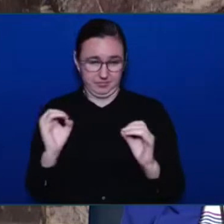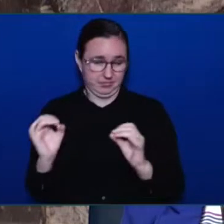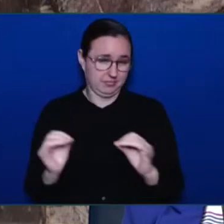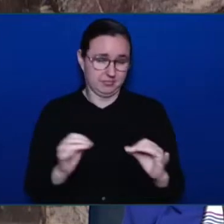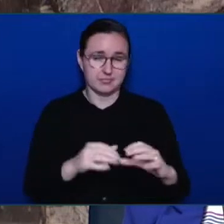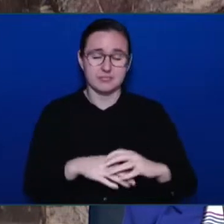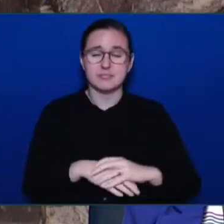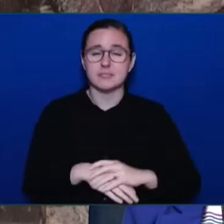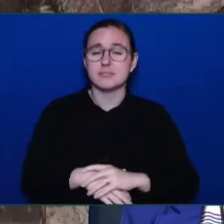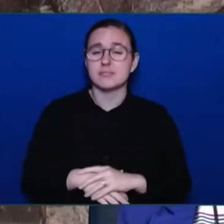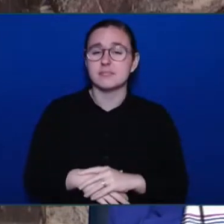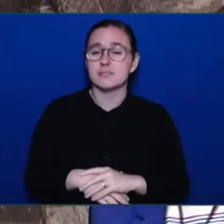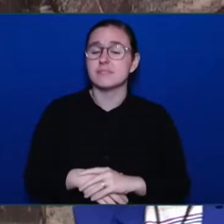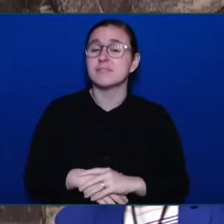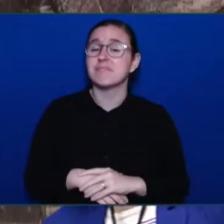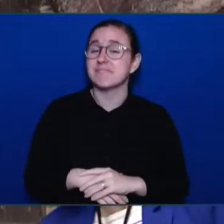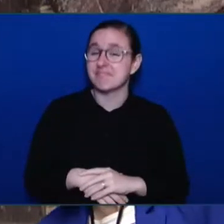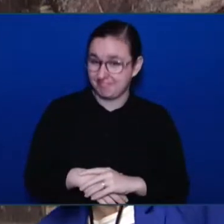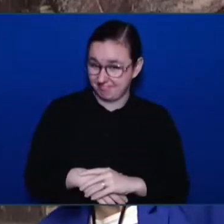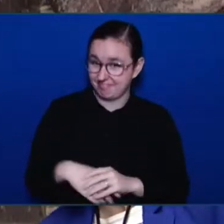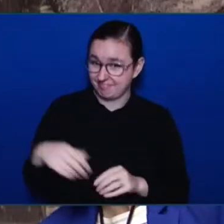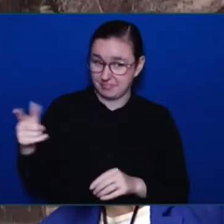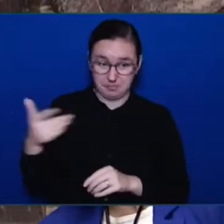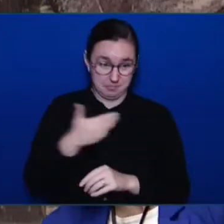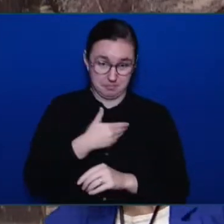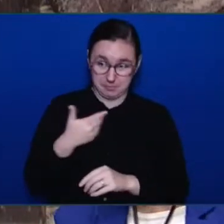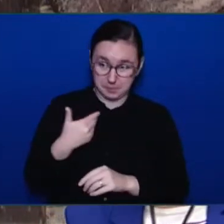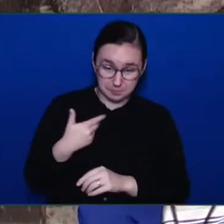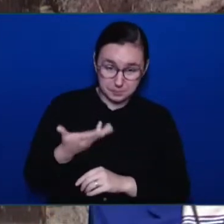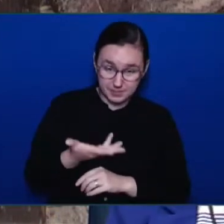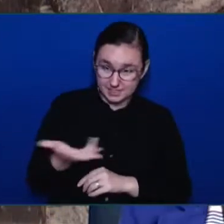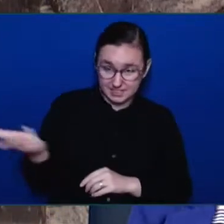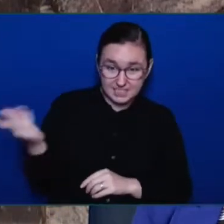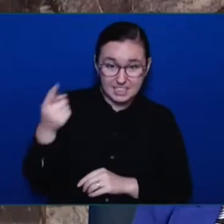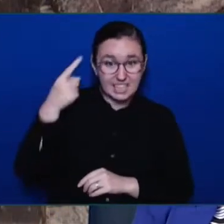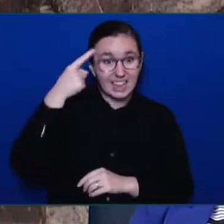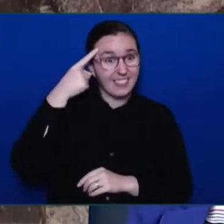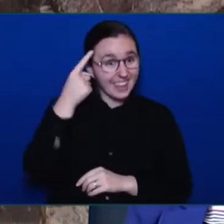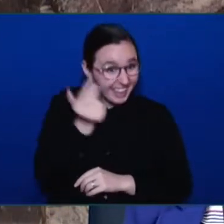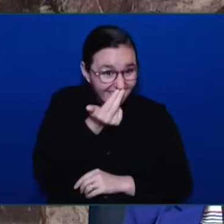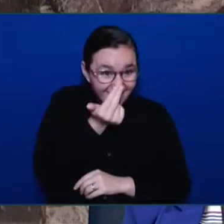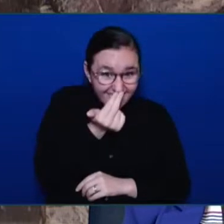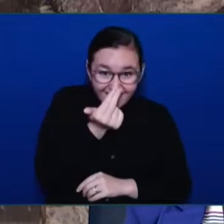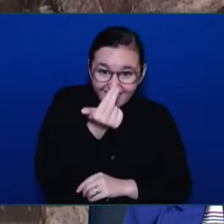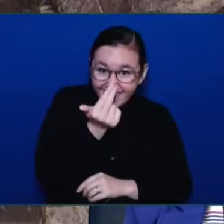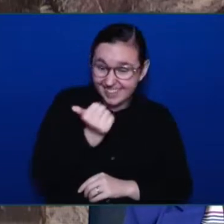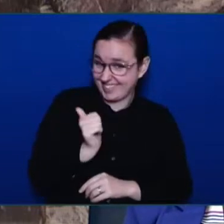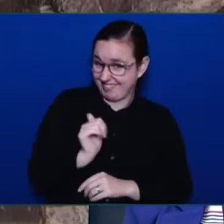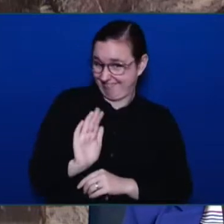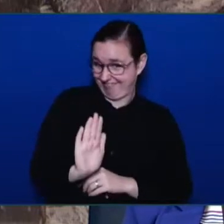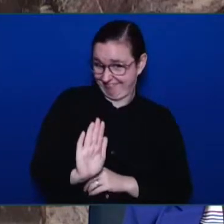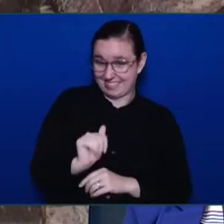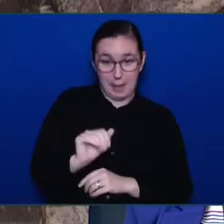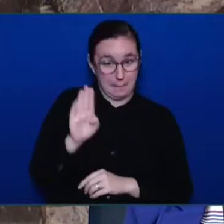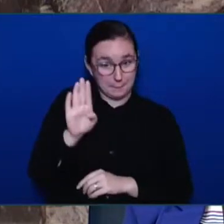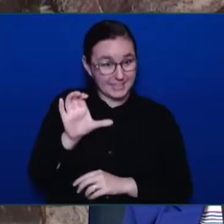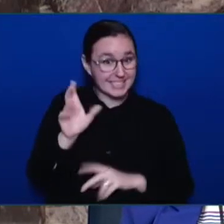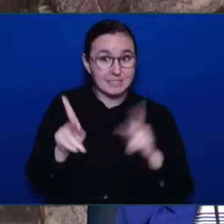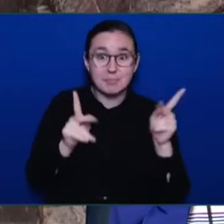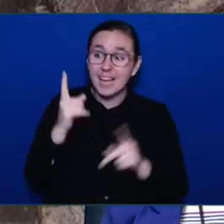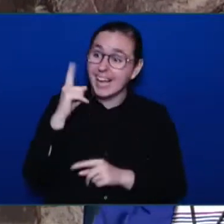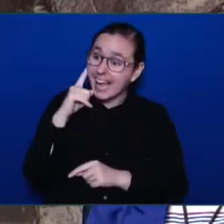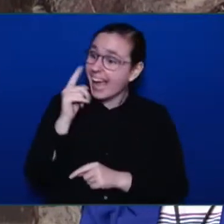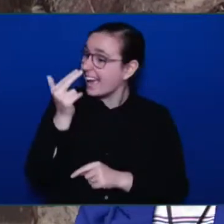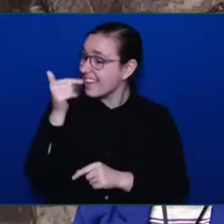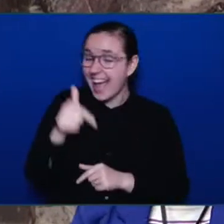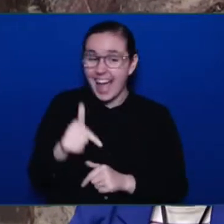the other side of the House might think it's funny, British Columbians do not think it's funny that there are 64 vice presidents.